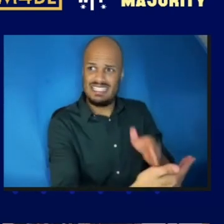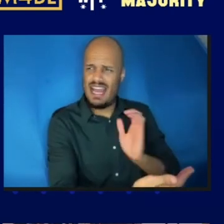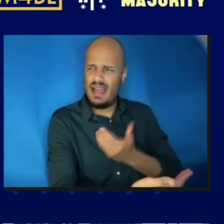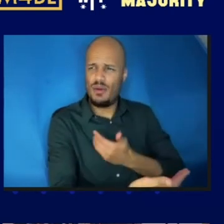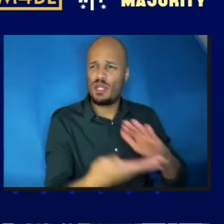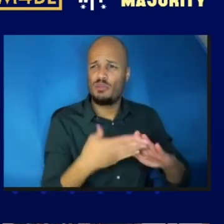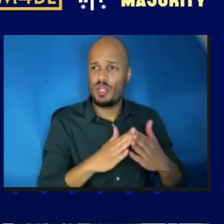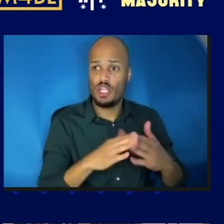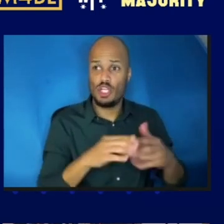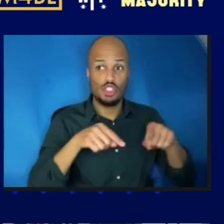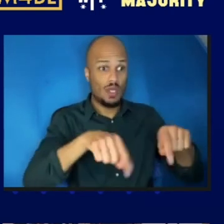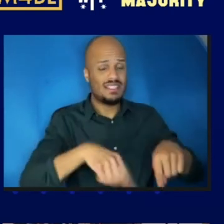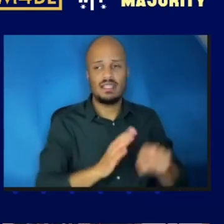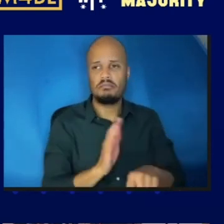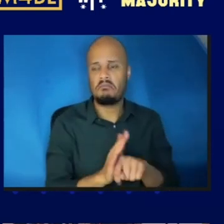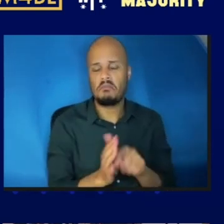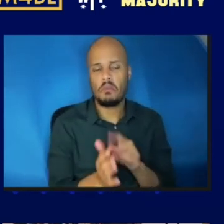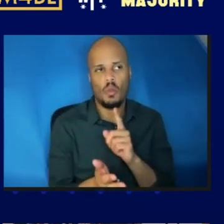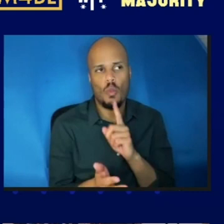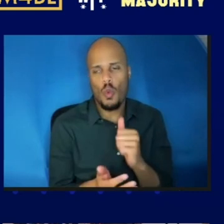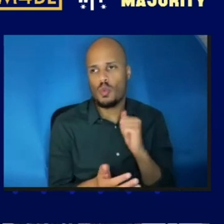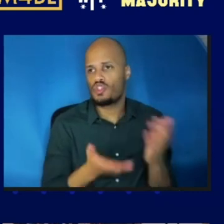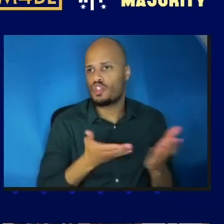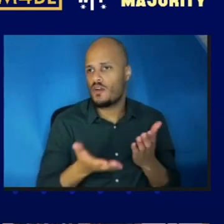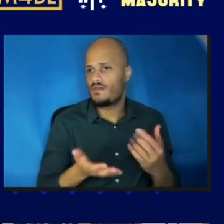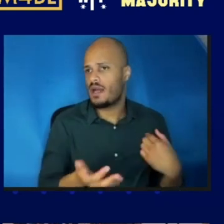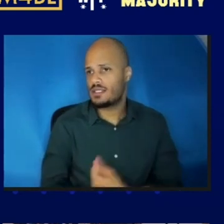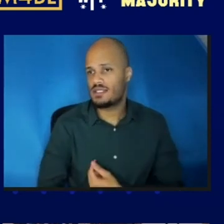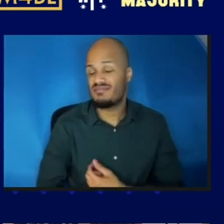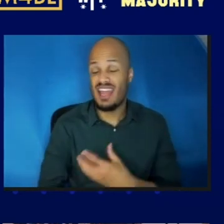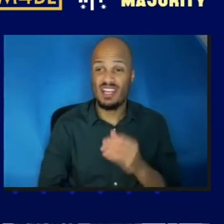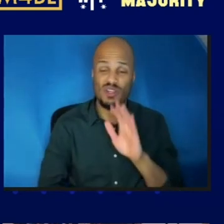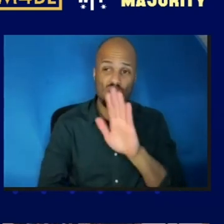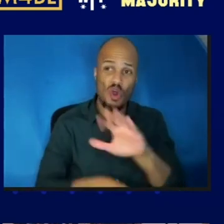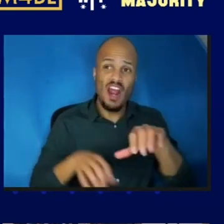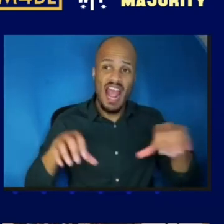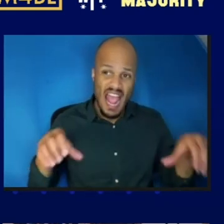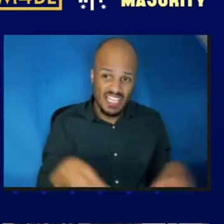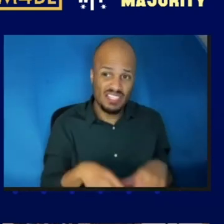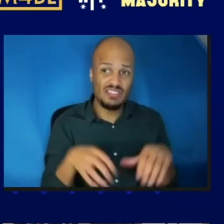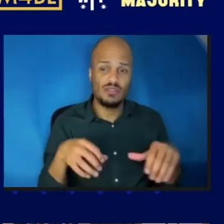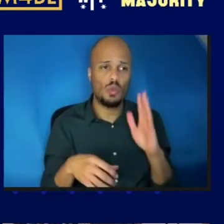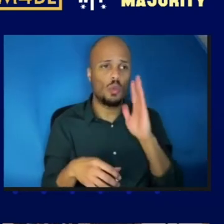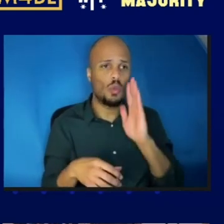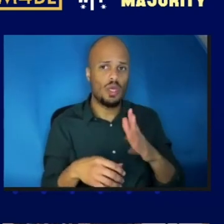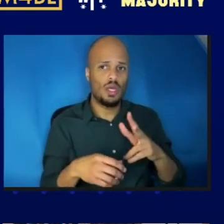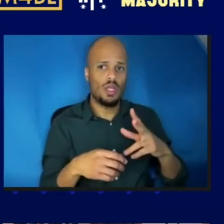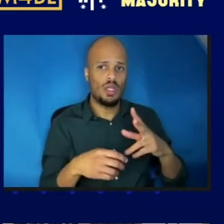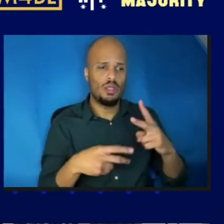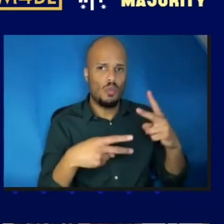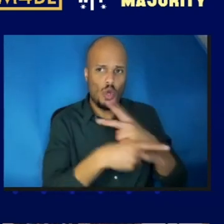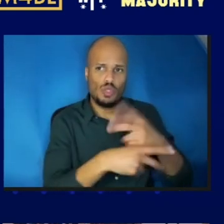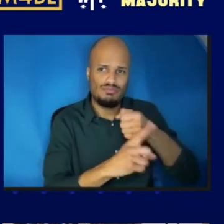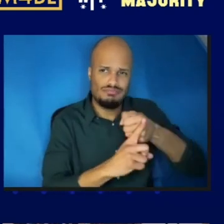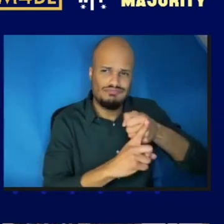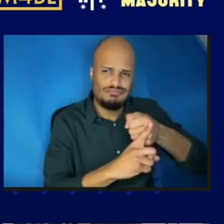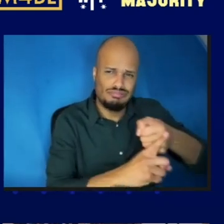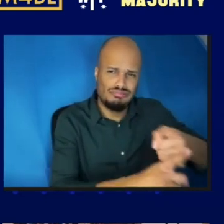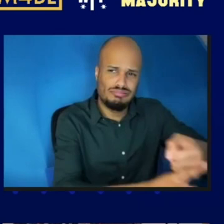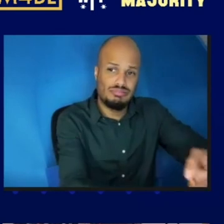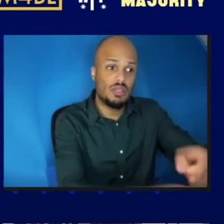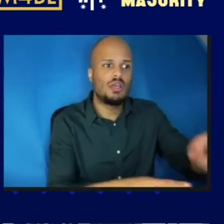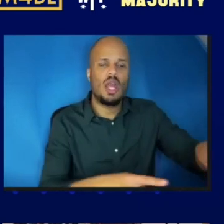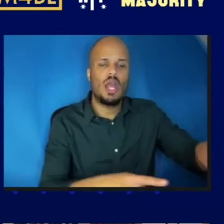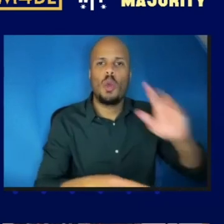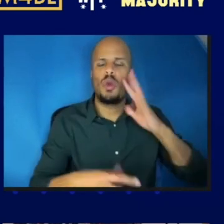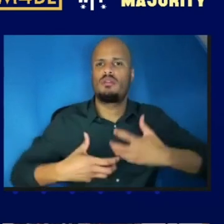will not serve any of us. And in fact, your actions will only activate more members of the community to speak out in